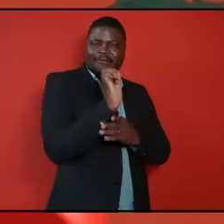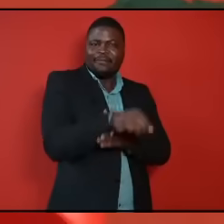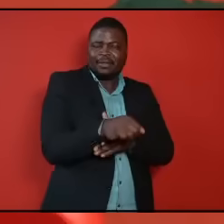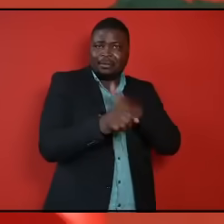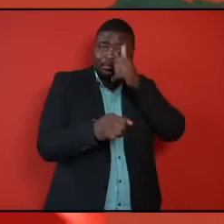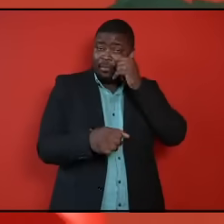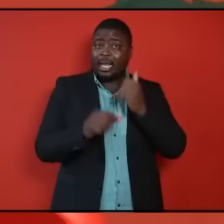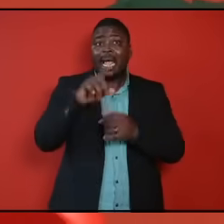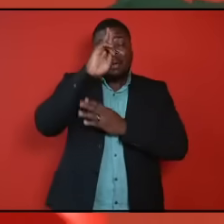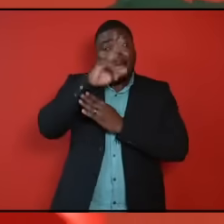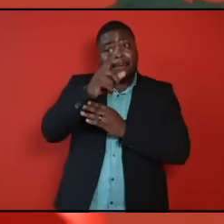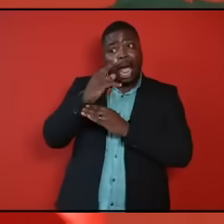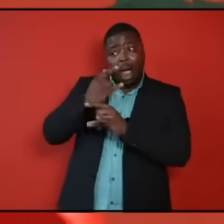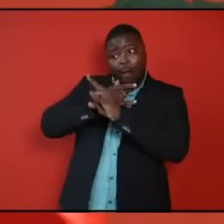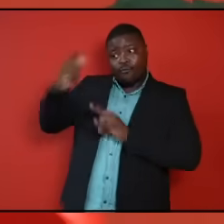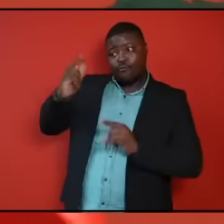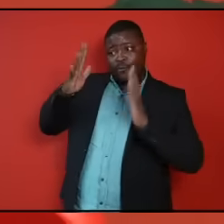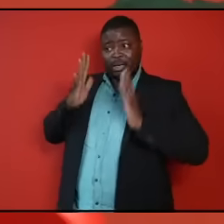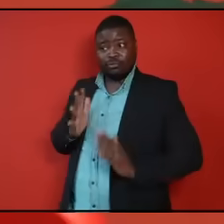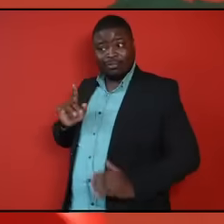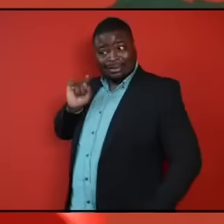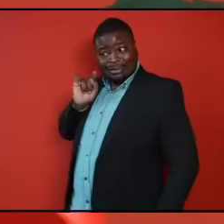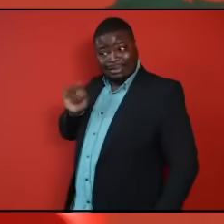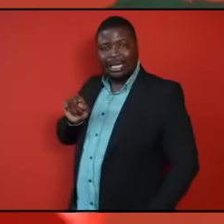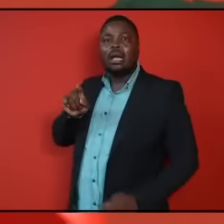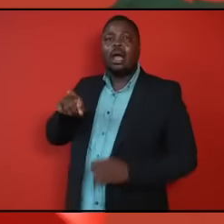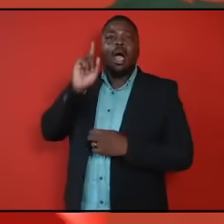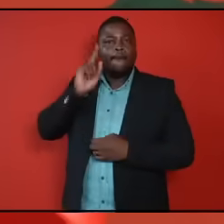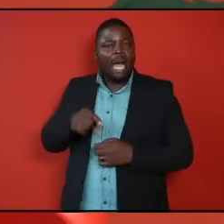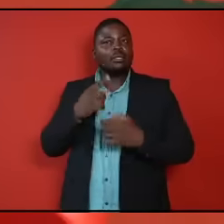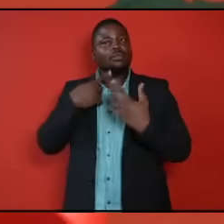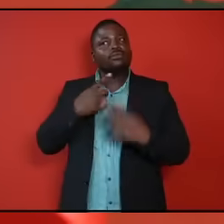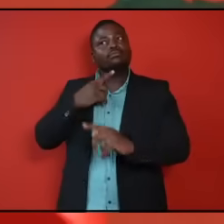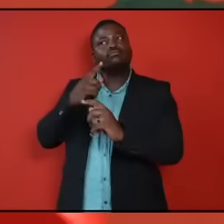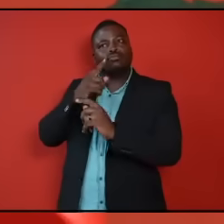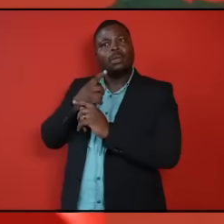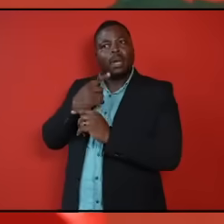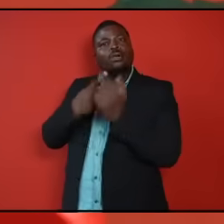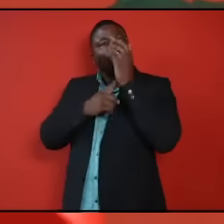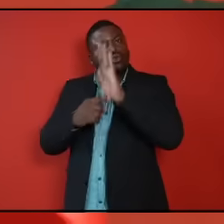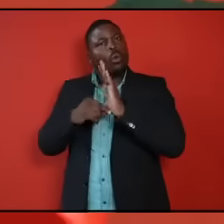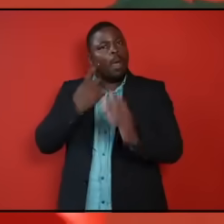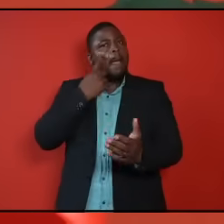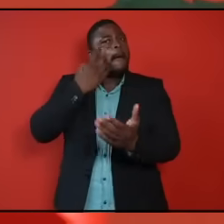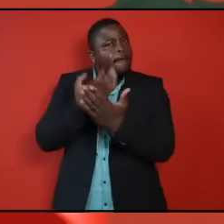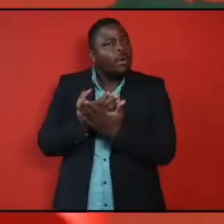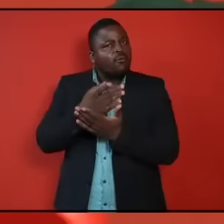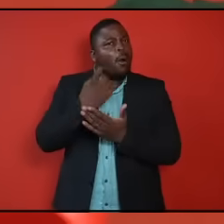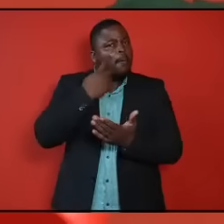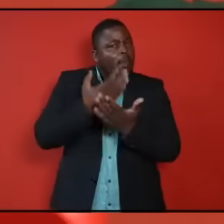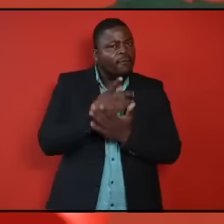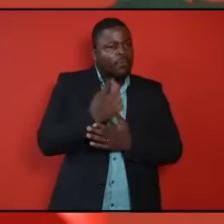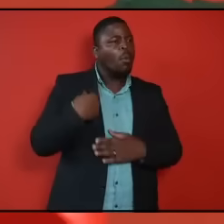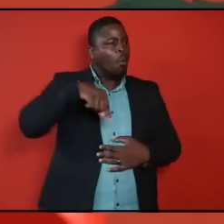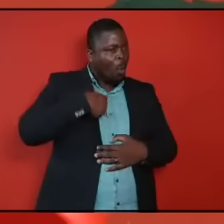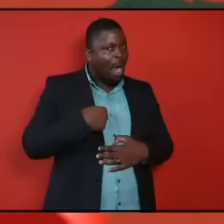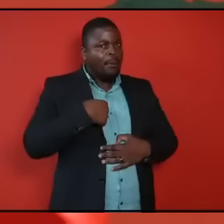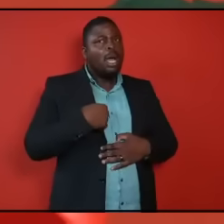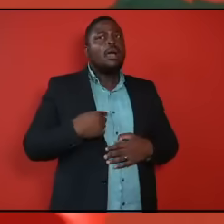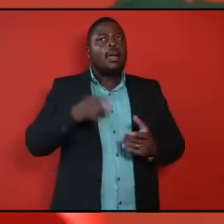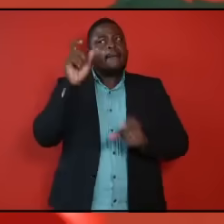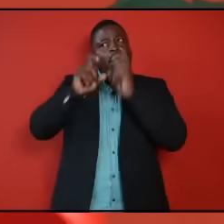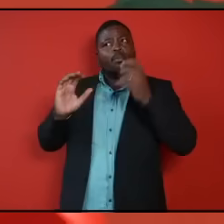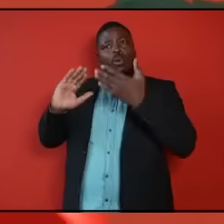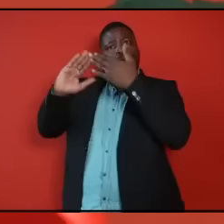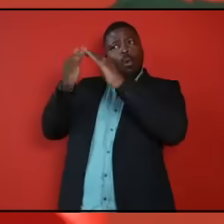These victories should be recognized as a proof that revolutionary politics, grounded in principle and mass action, can